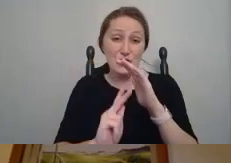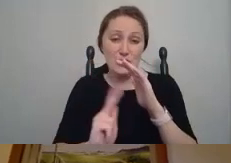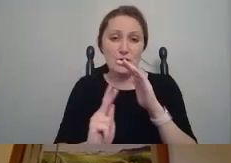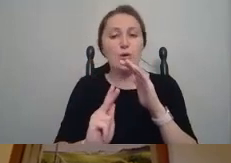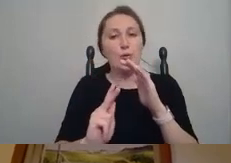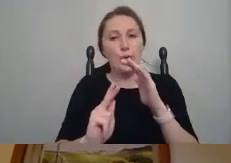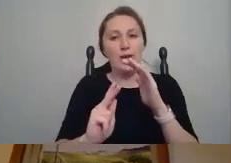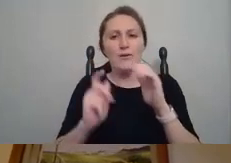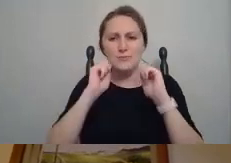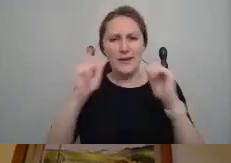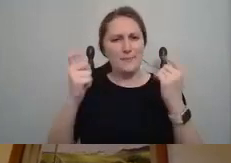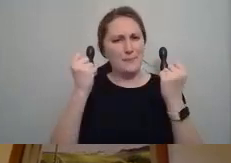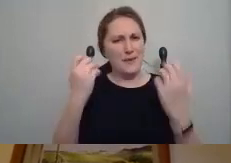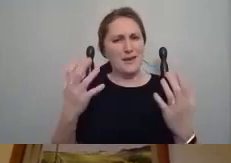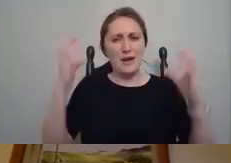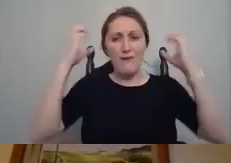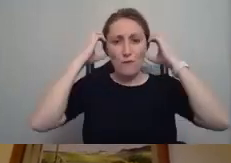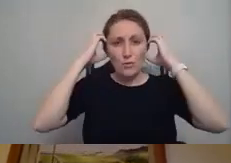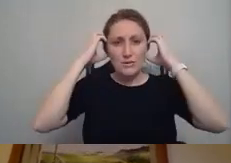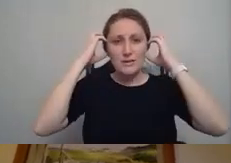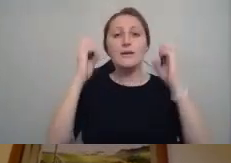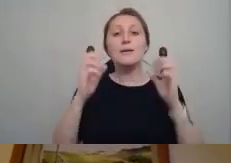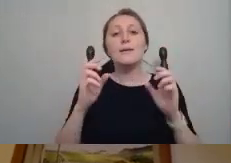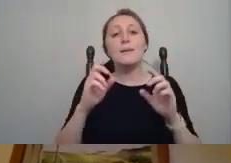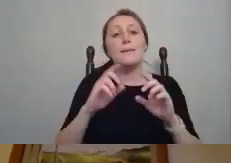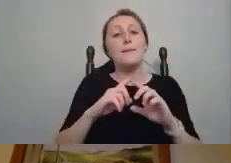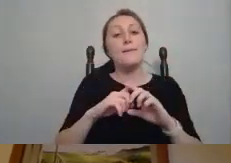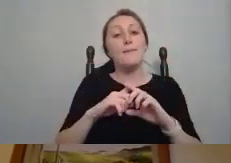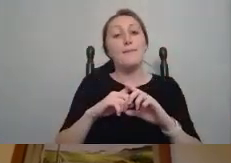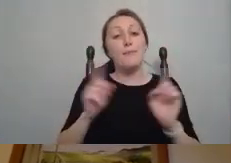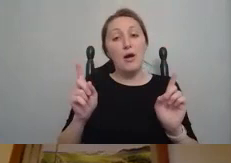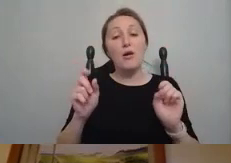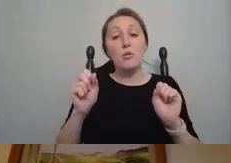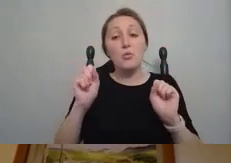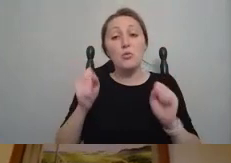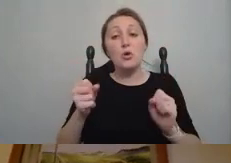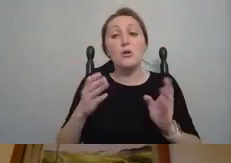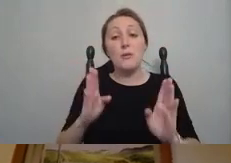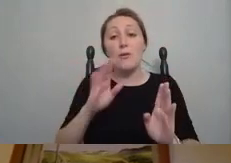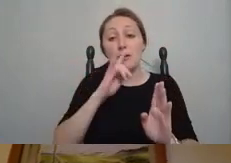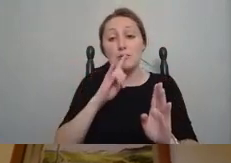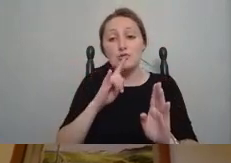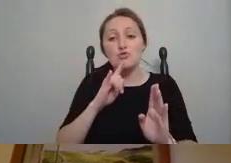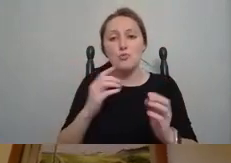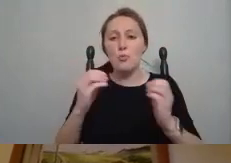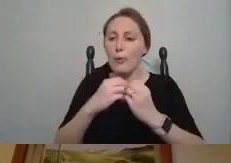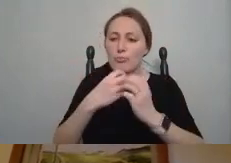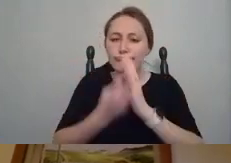how many headphones I saw. But that could be a way to kind of hook kids into the technology and this new